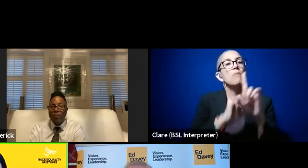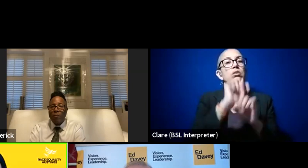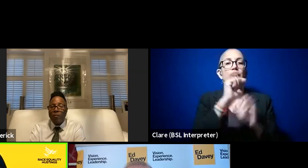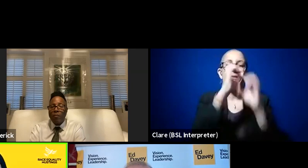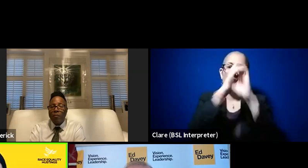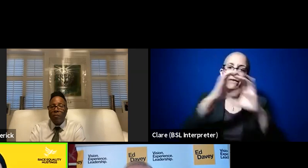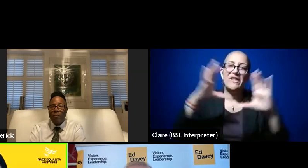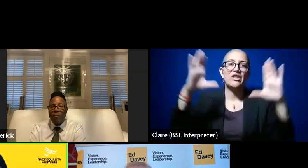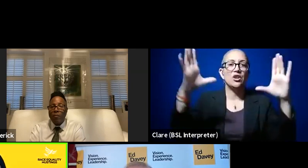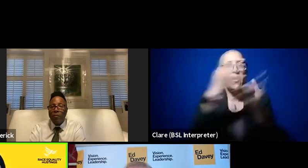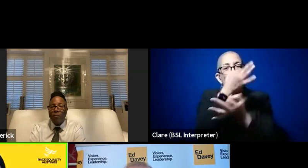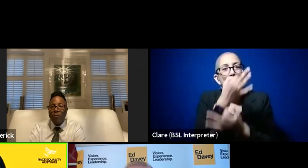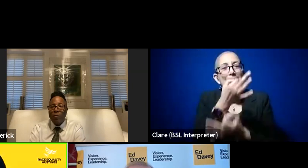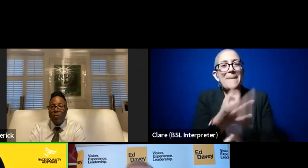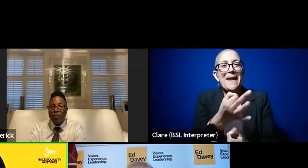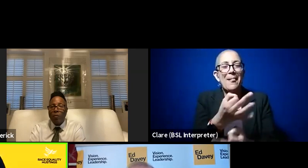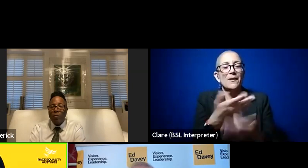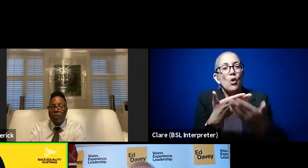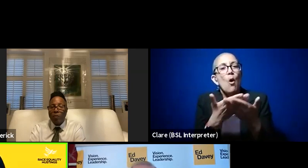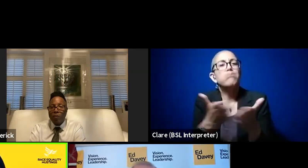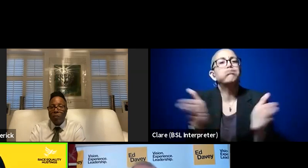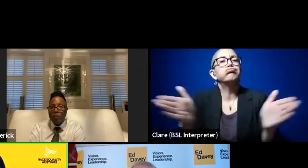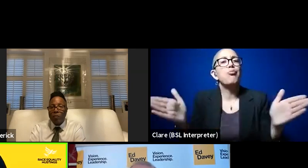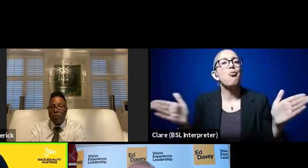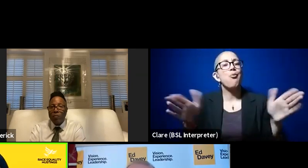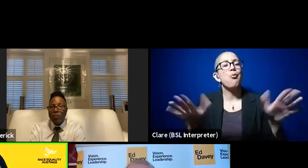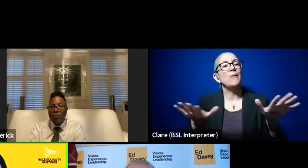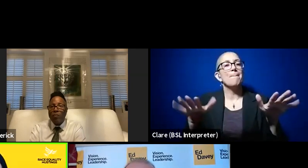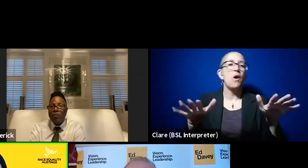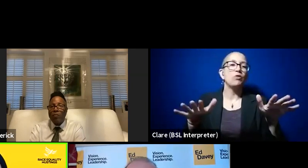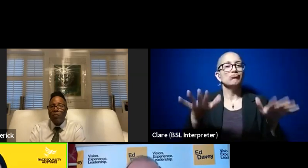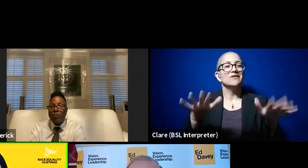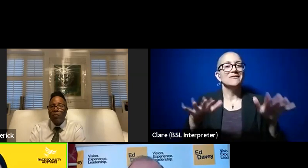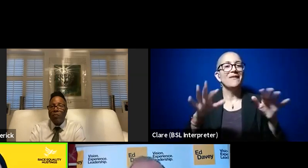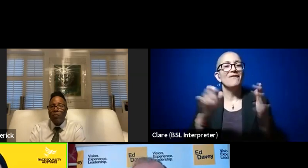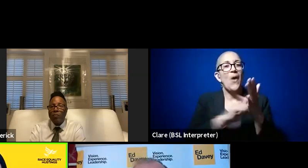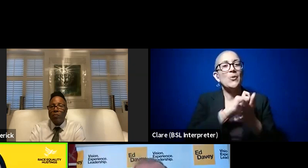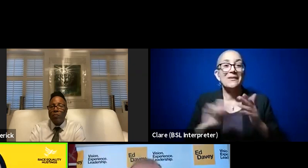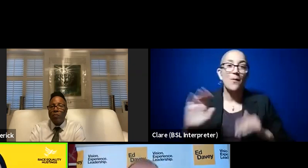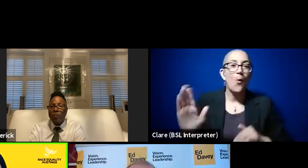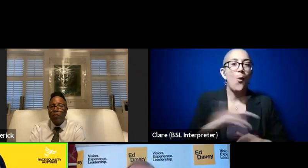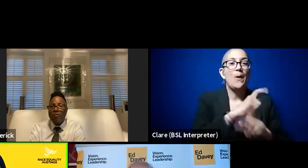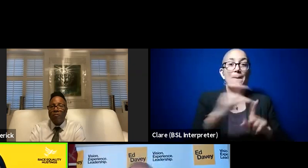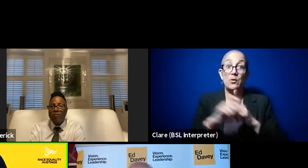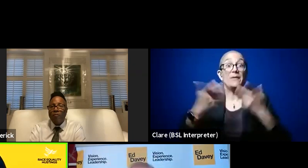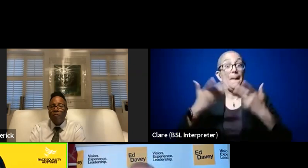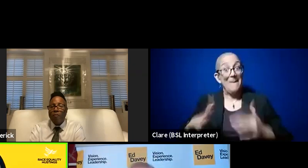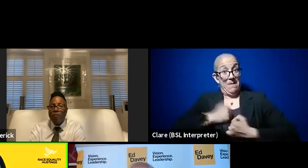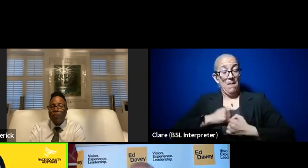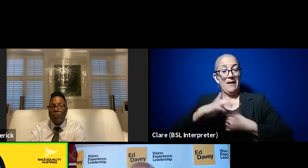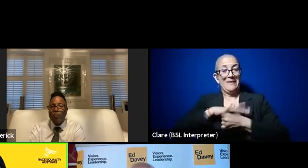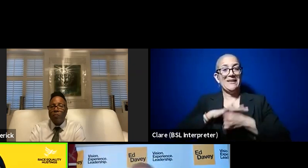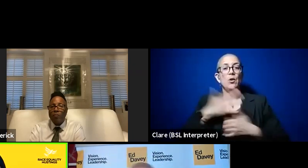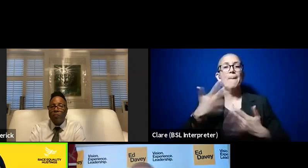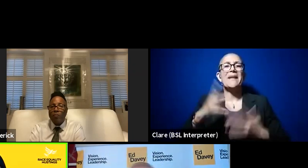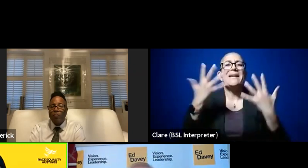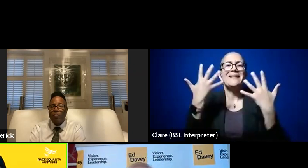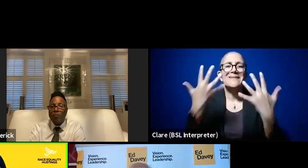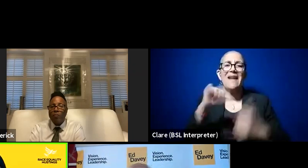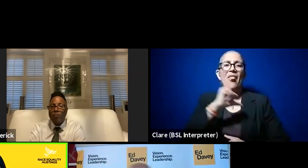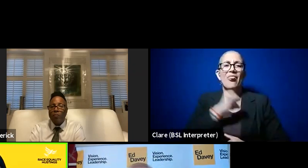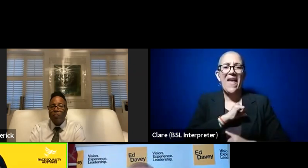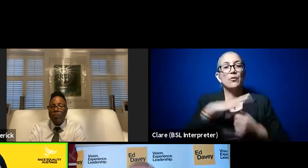to a broad base of moderate voters in all communities. And it's what I did in my constituency, overturning a 10,000 Conservative